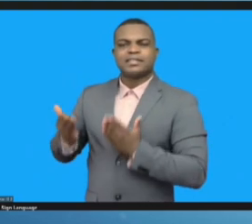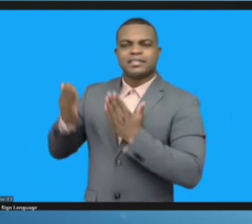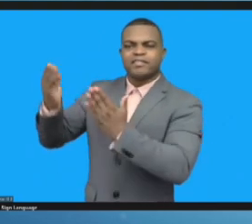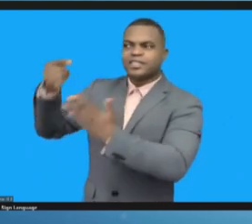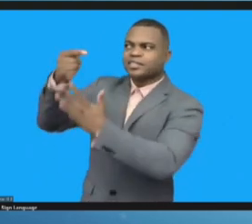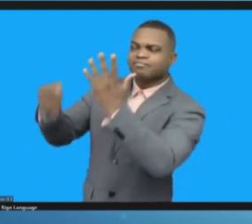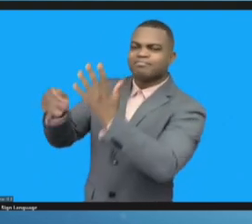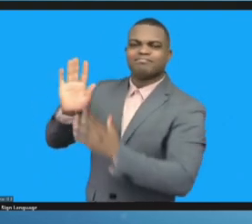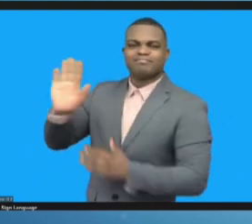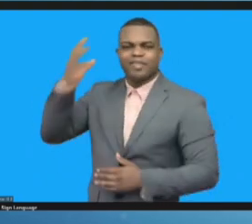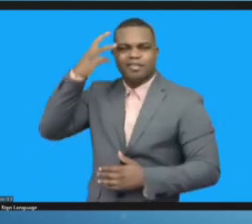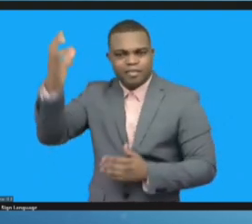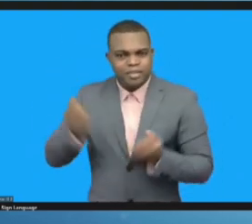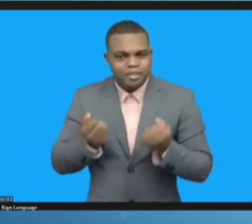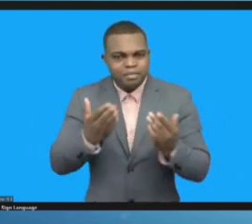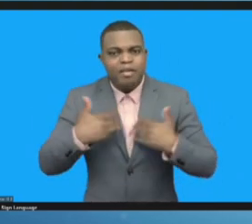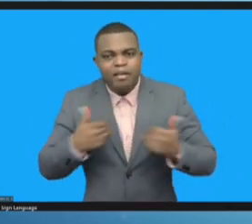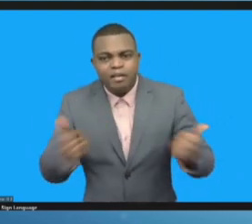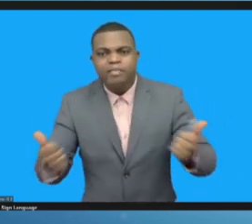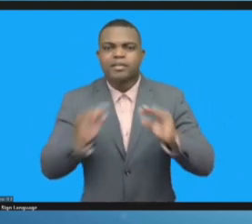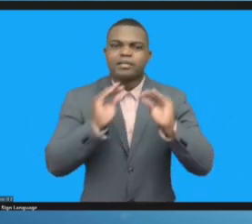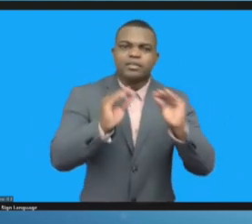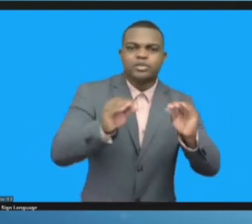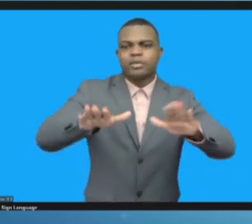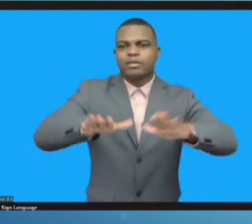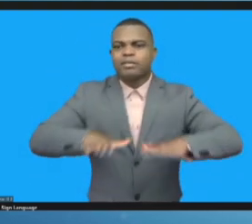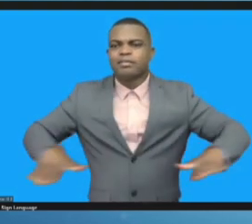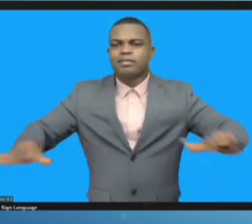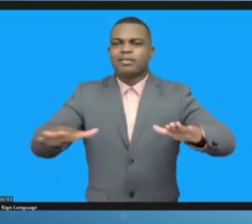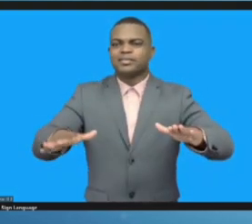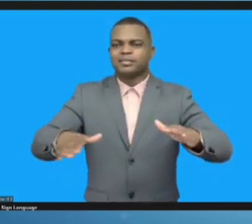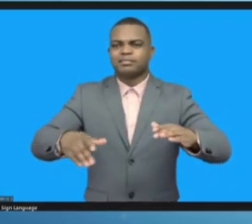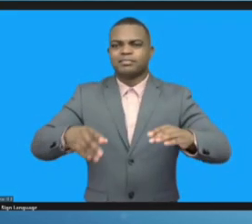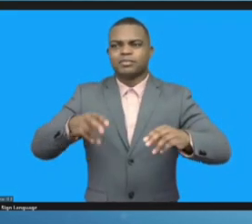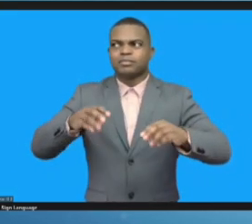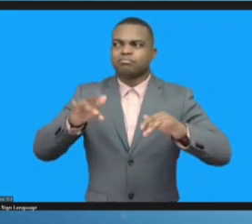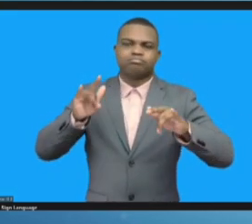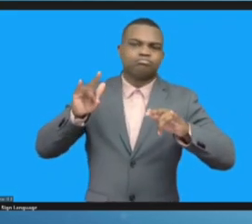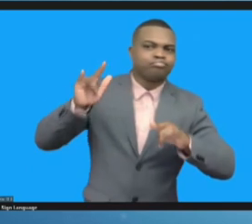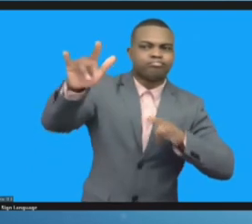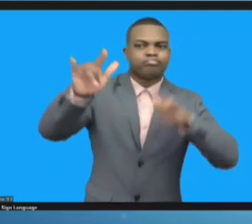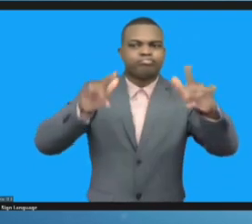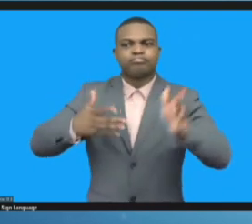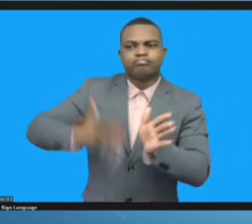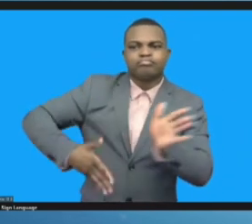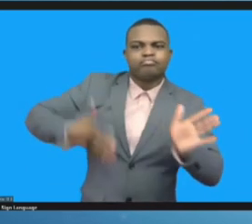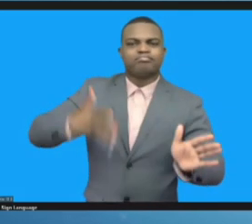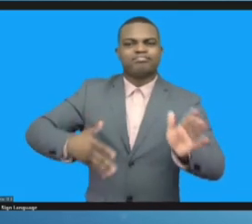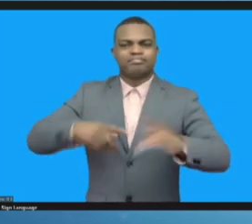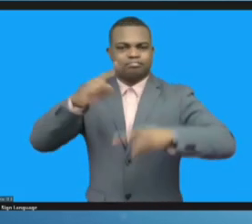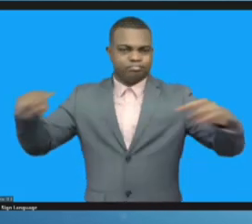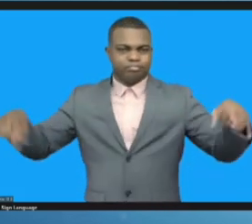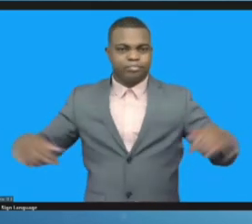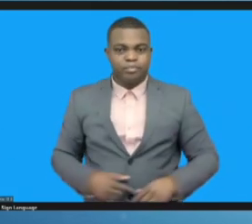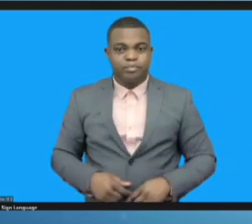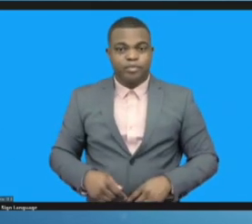informal workers whose livelihoods have been upended by the coronavirus pandemic. As of March